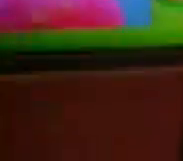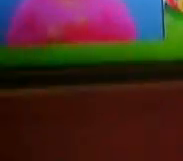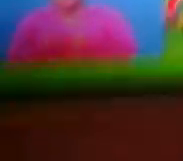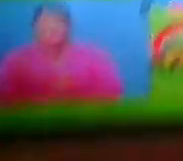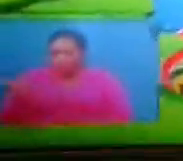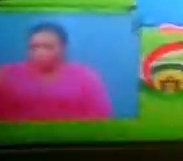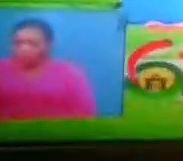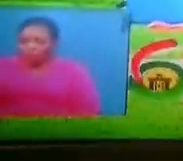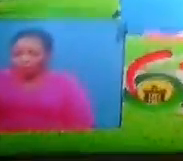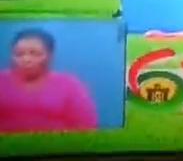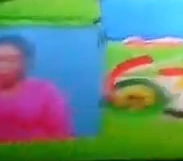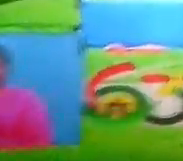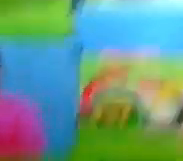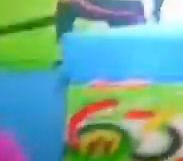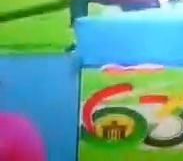work.